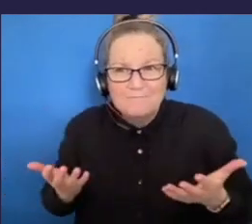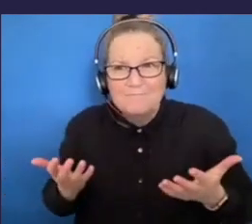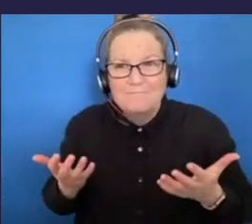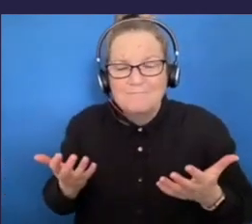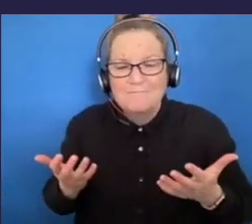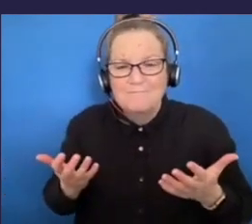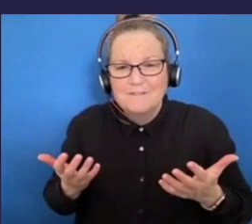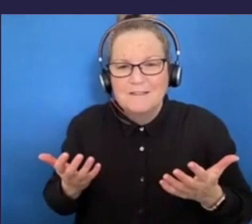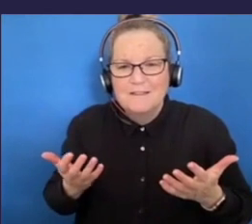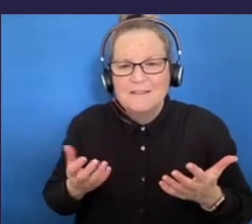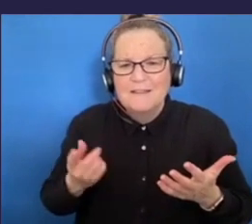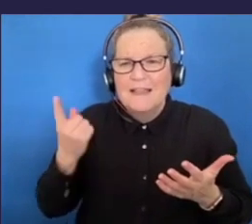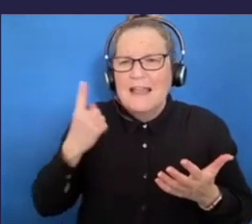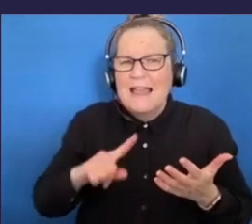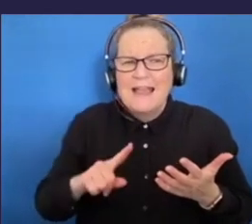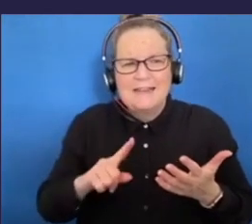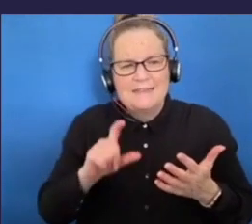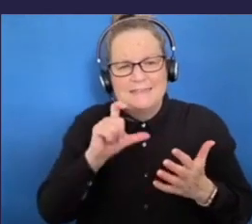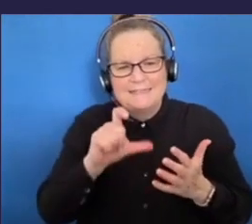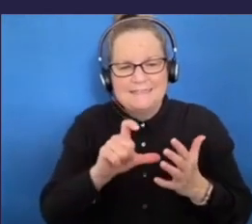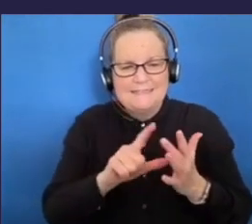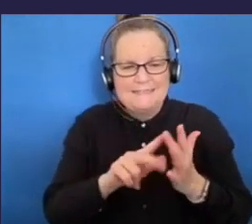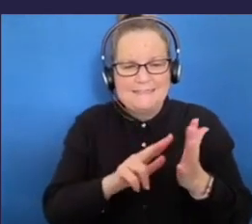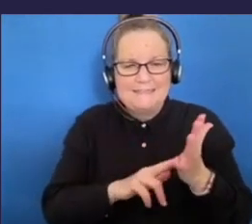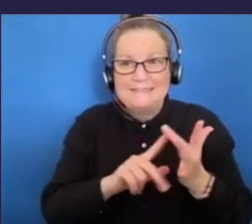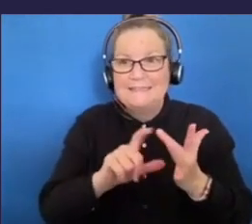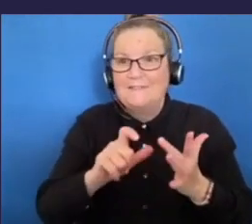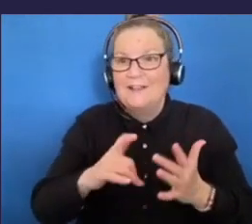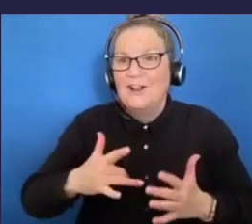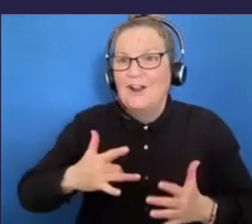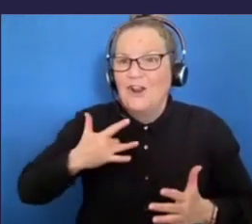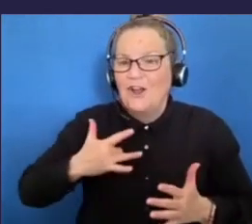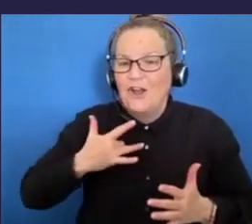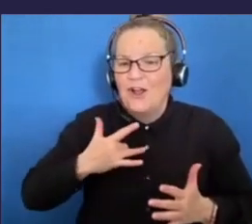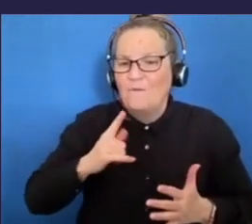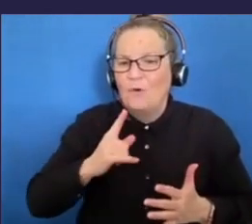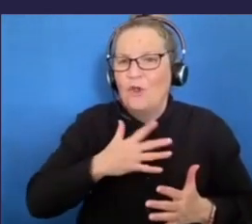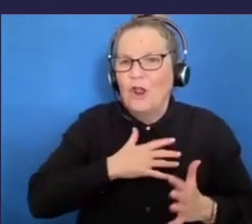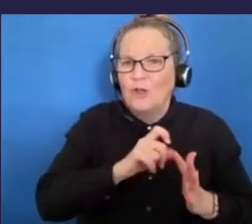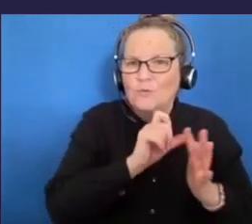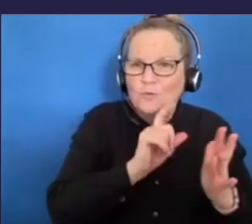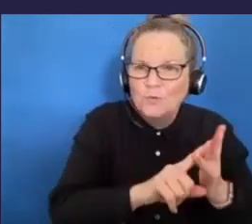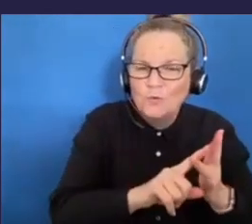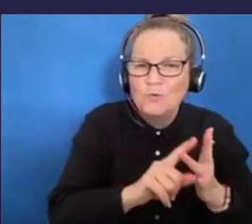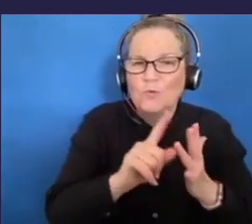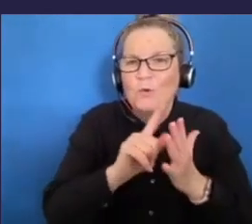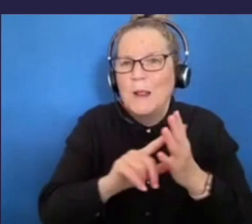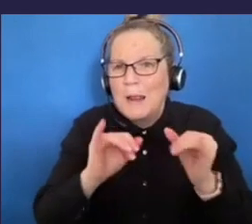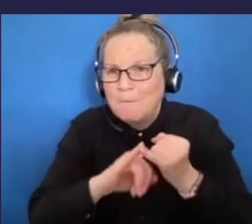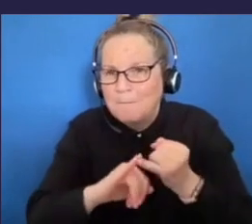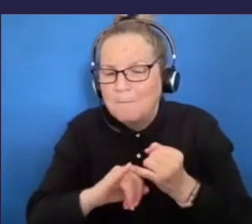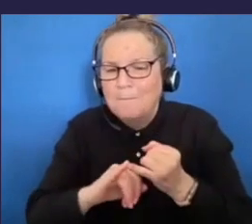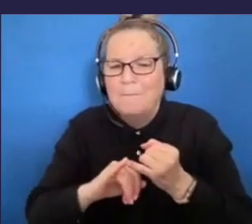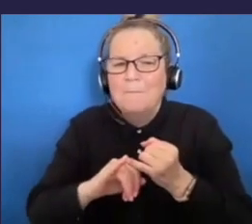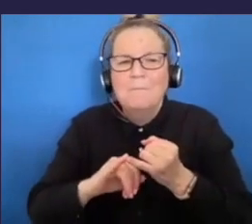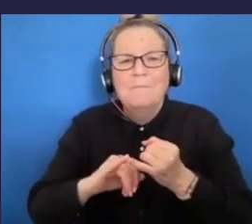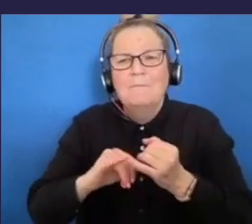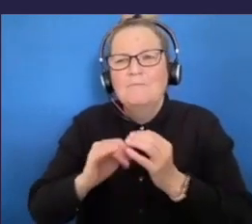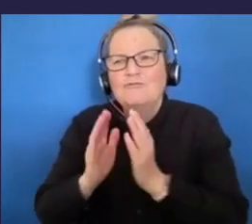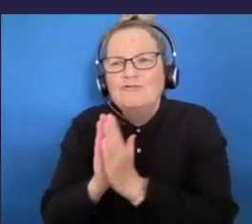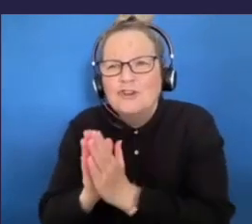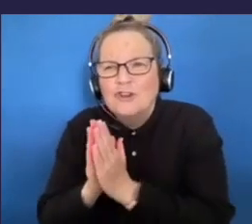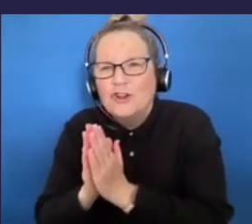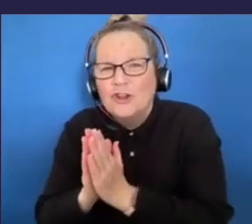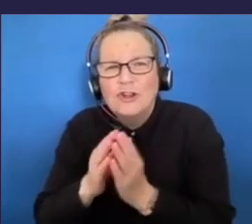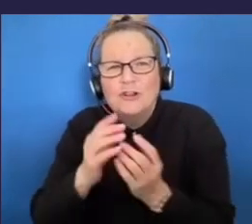that, civic life is what I call it, interest groups, clubs, associations, faith communities, and so on. Those